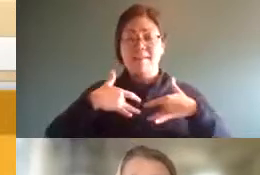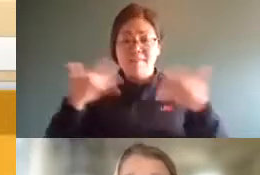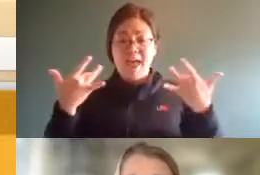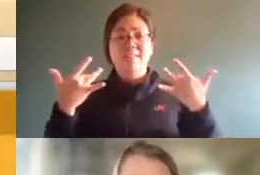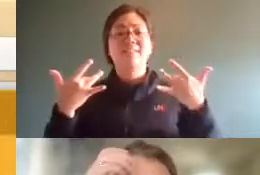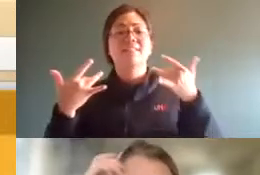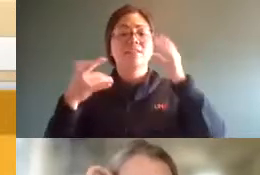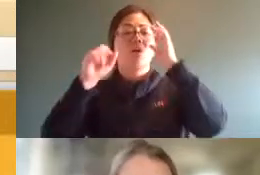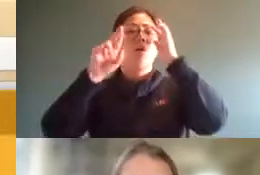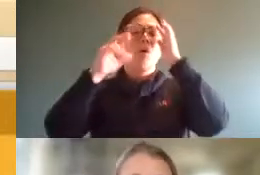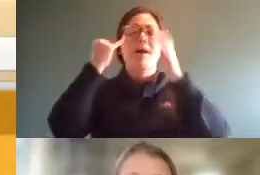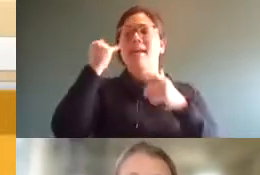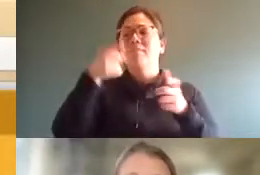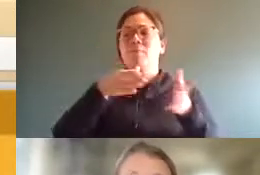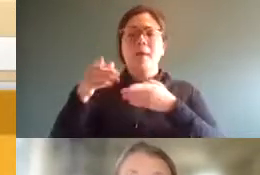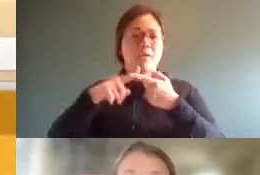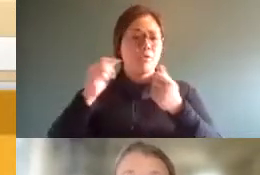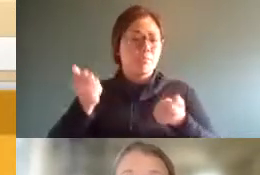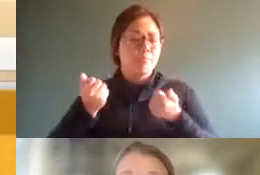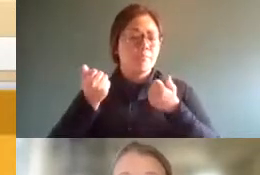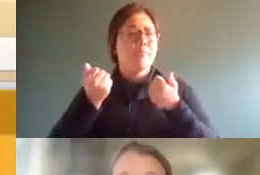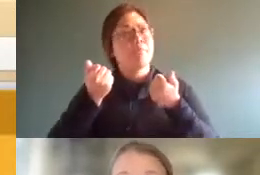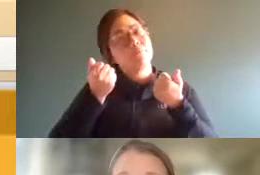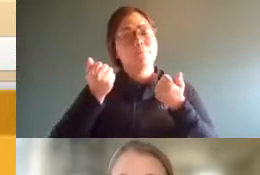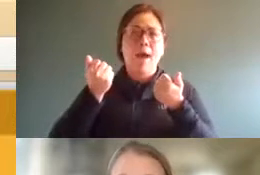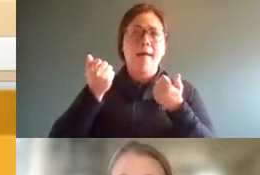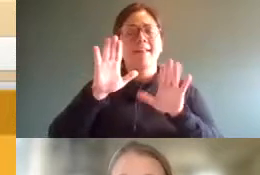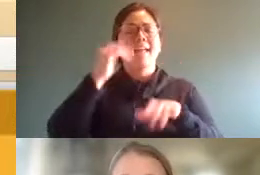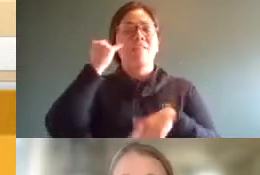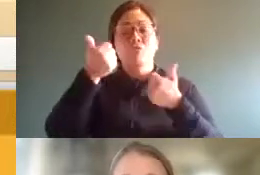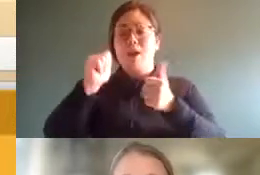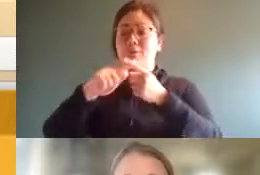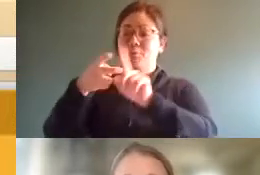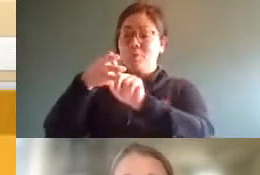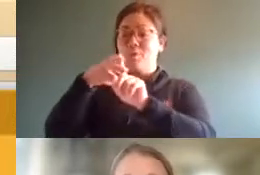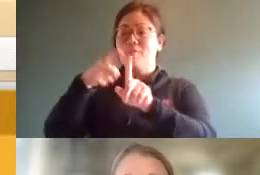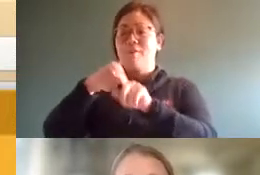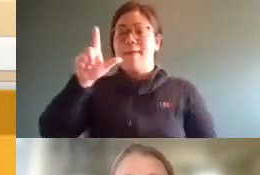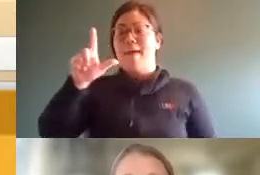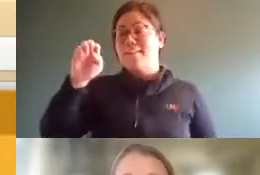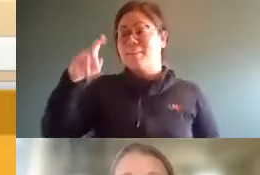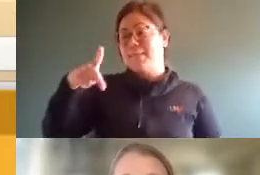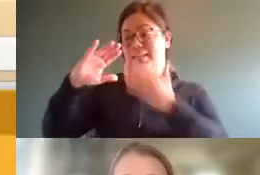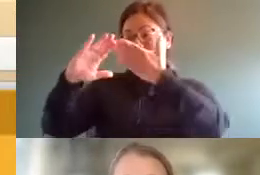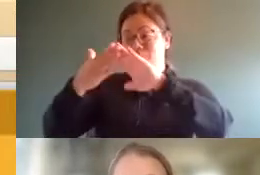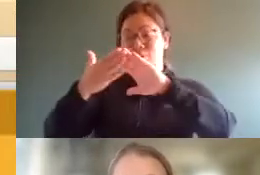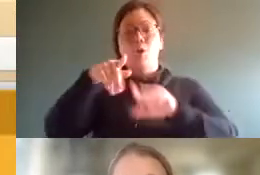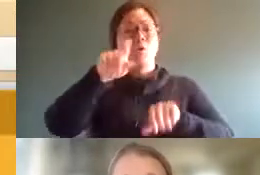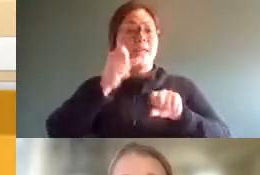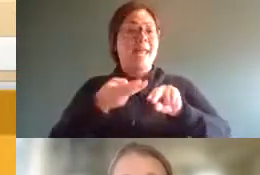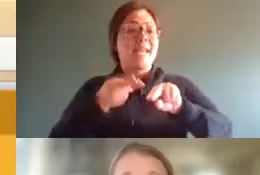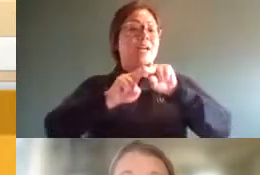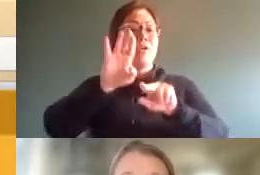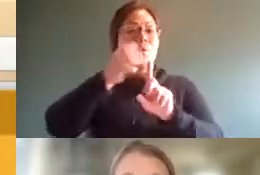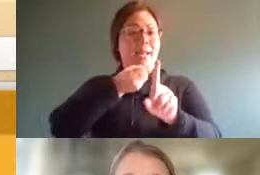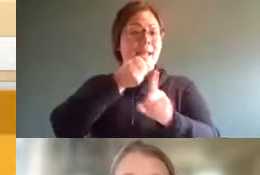going to provide, if you're going to try to recruit from the LEP community, you can increase your impact